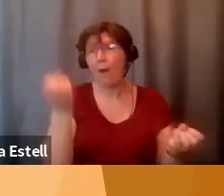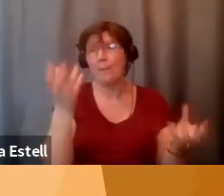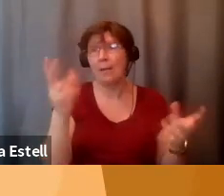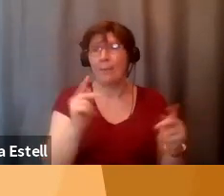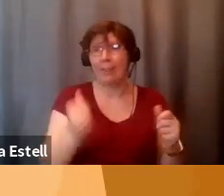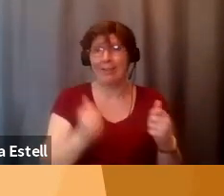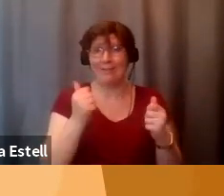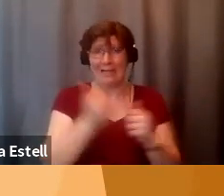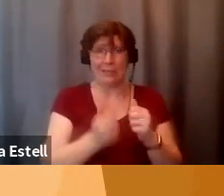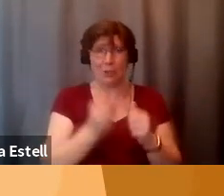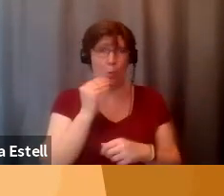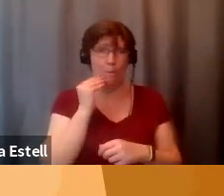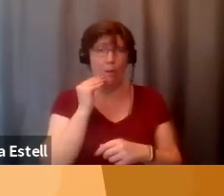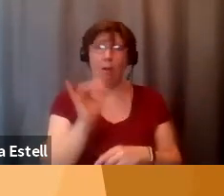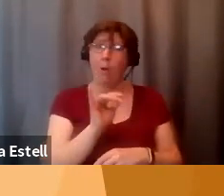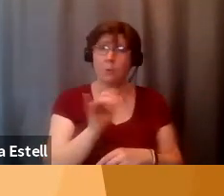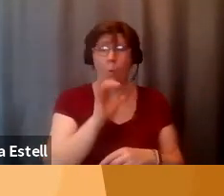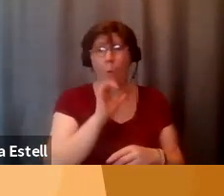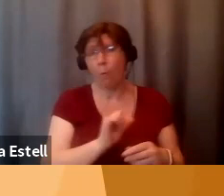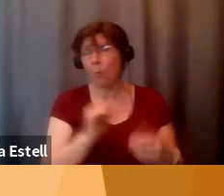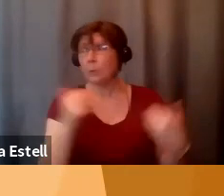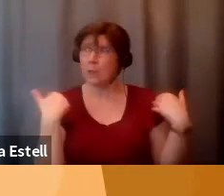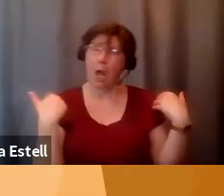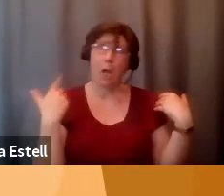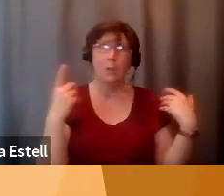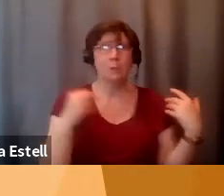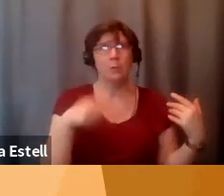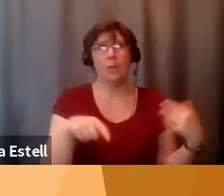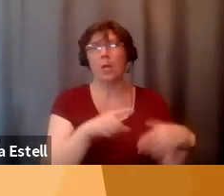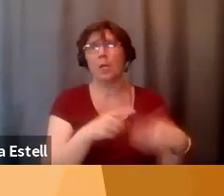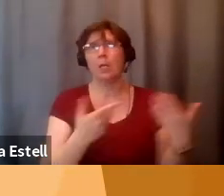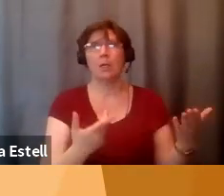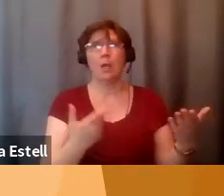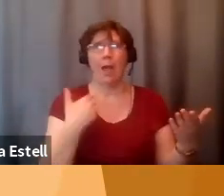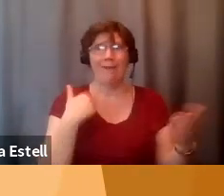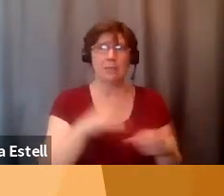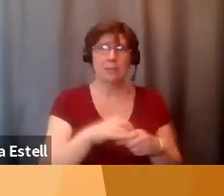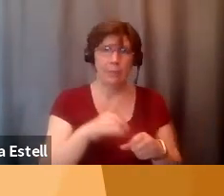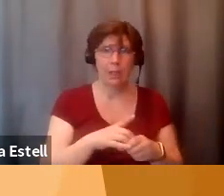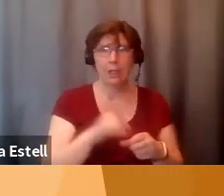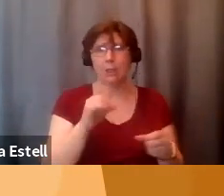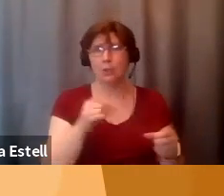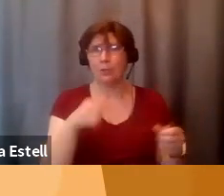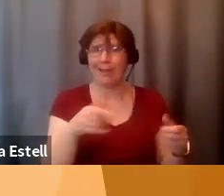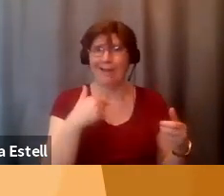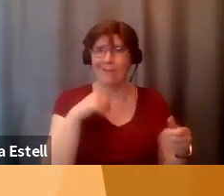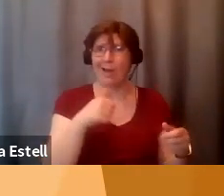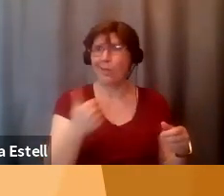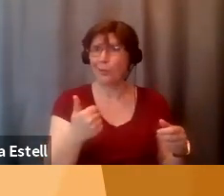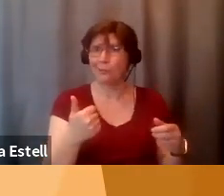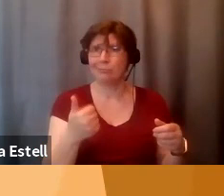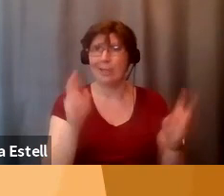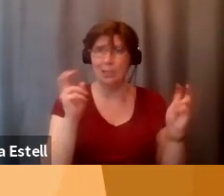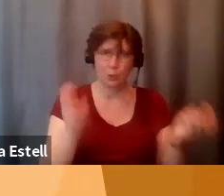home, but also, are they old? Are they young? Do they, do they have a disability? Do they have other issues?